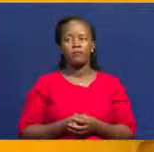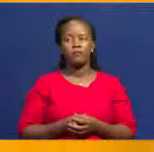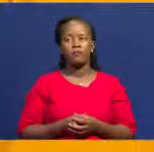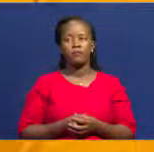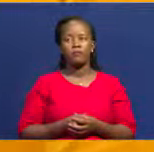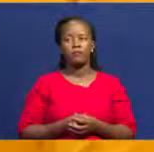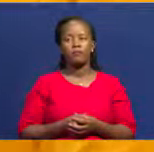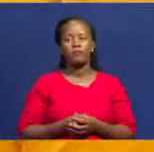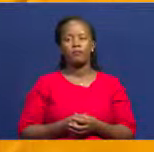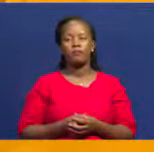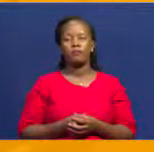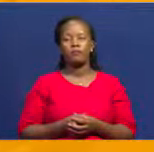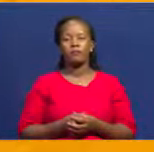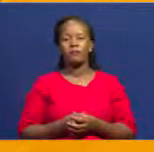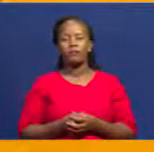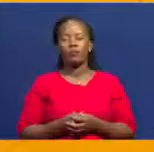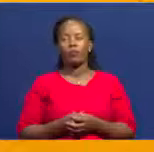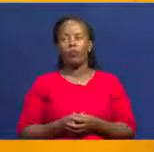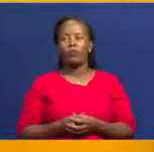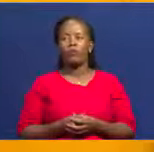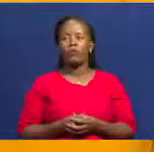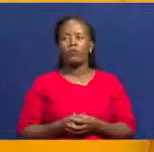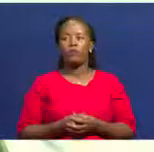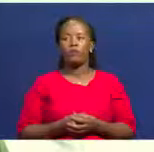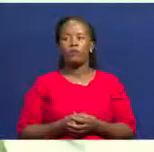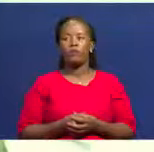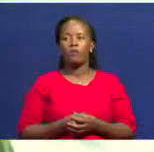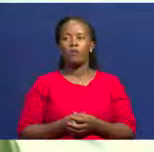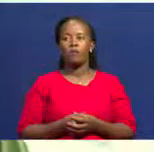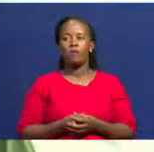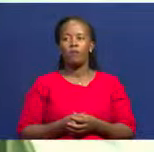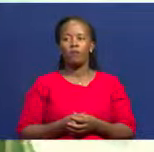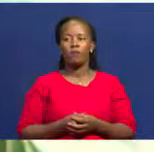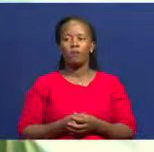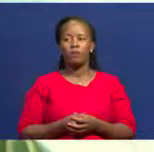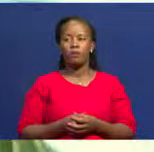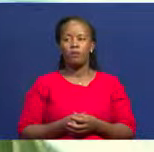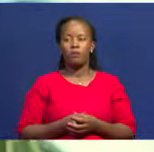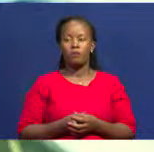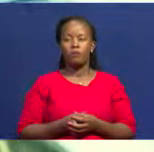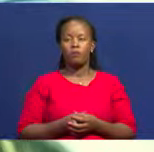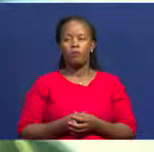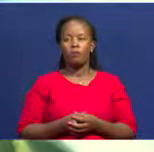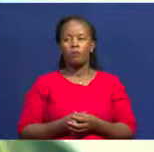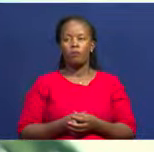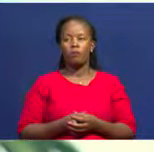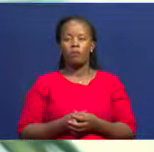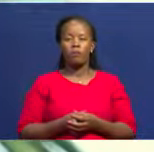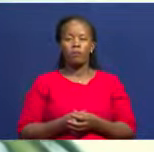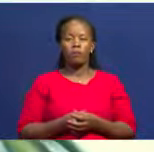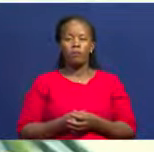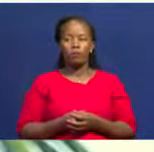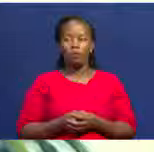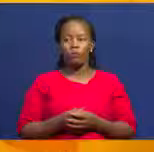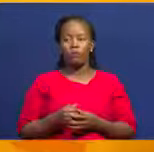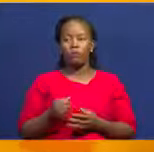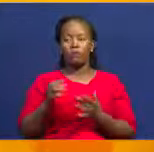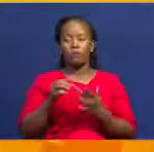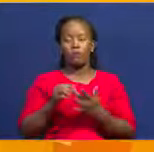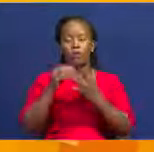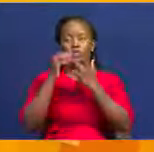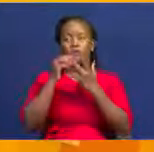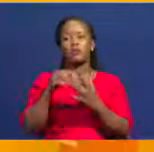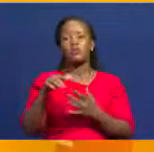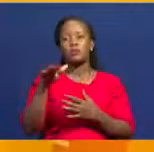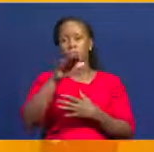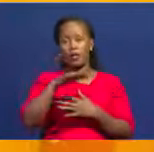Oh, yes, Lily. It's called a park. It's called a what? A park. It's a special place where nature and people meet